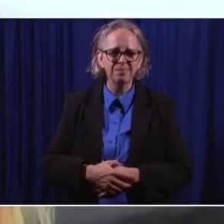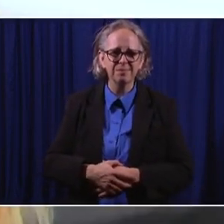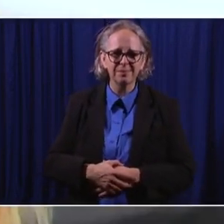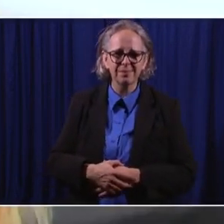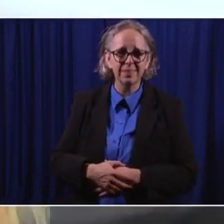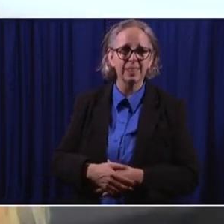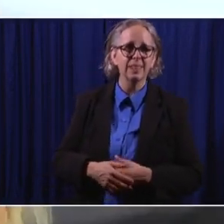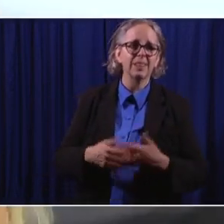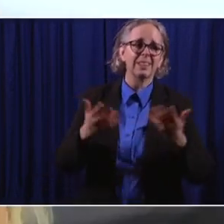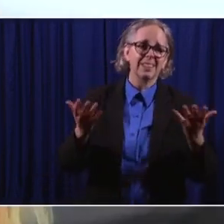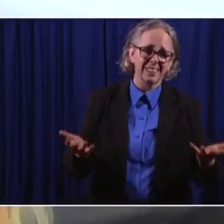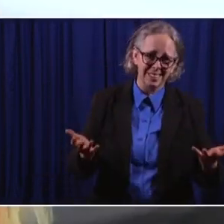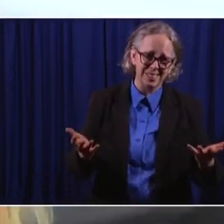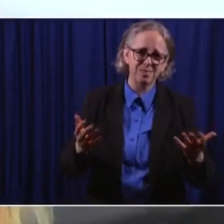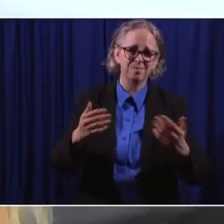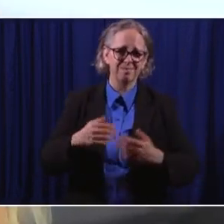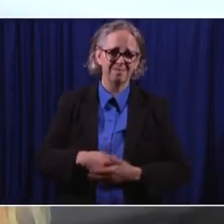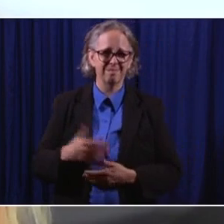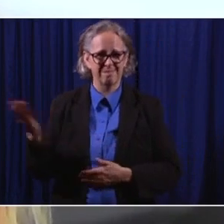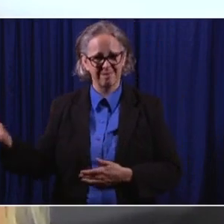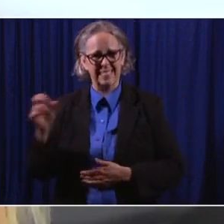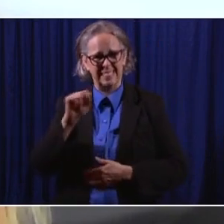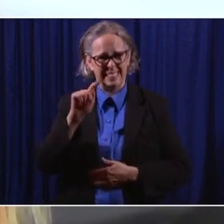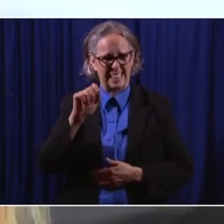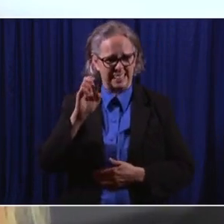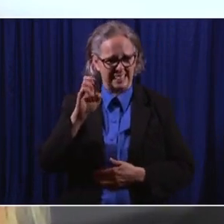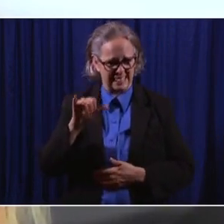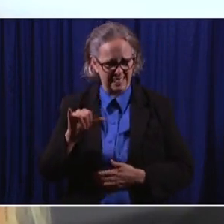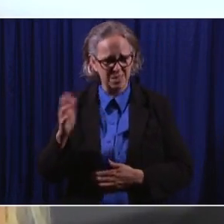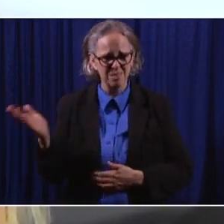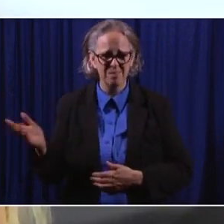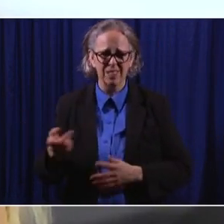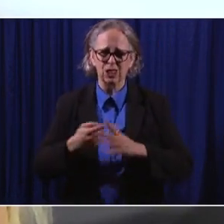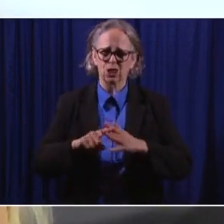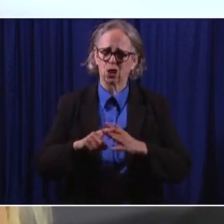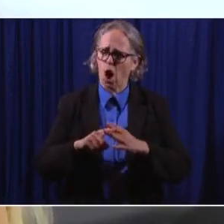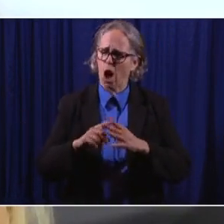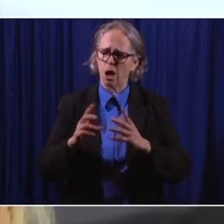Well, it started off and it was very quick when it happened.